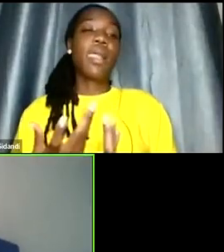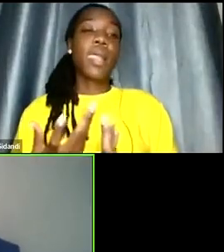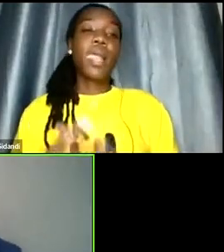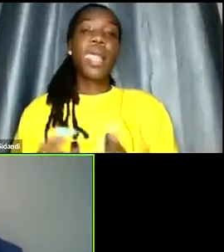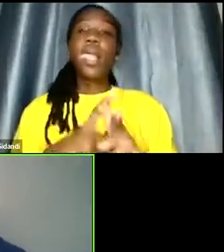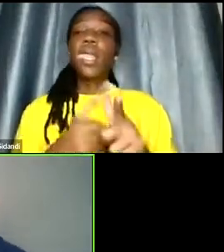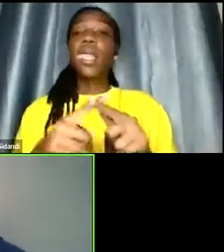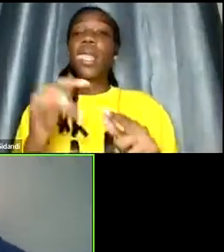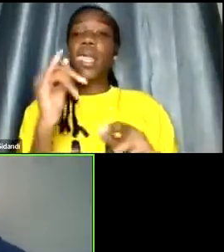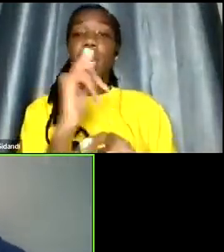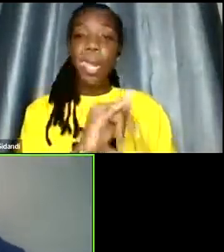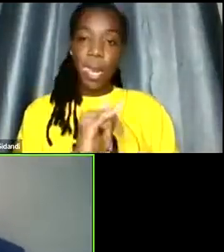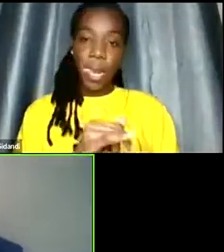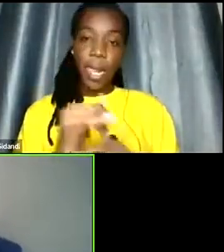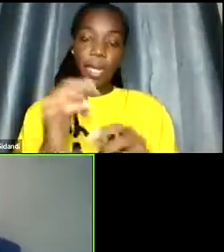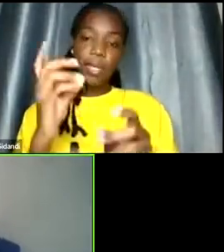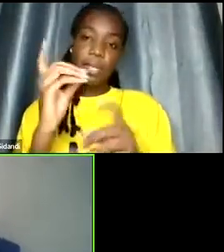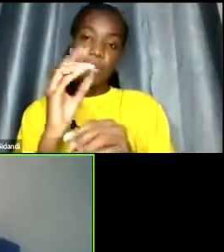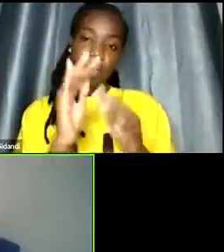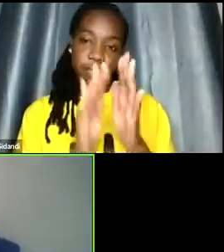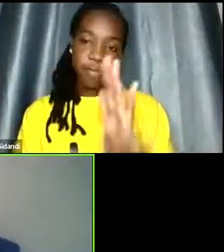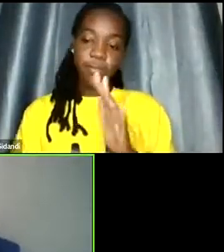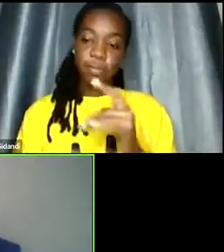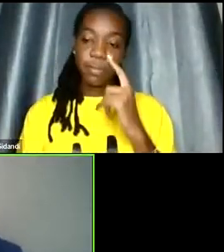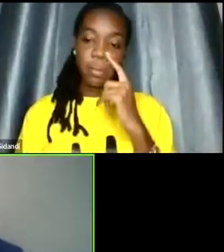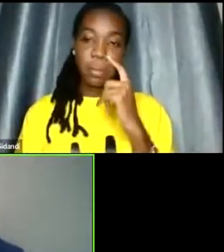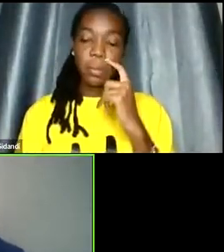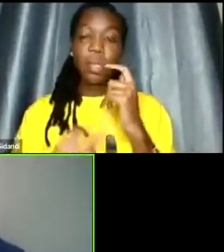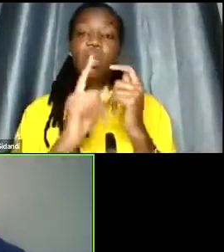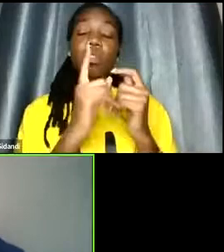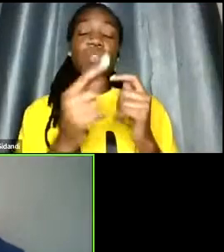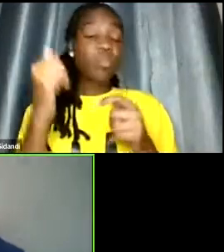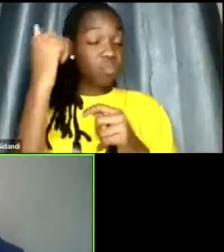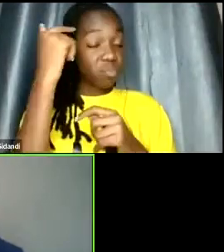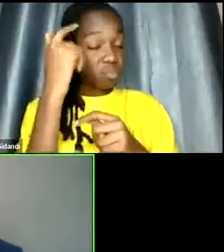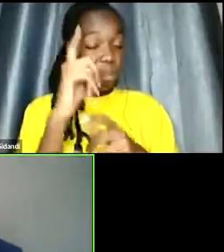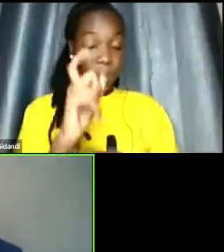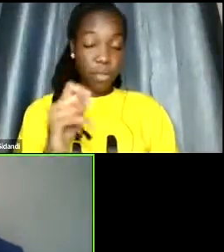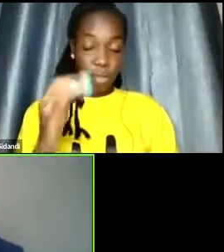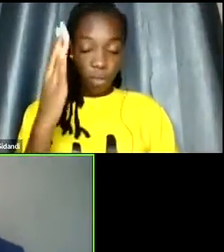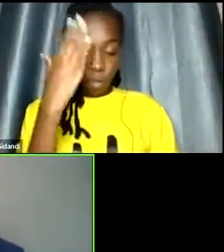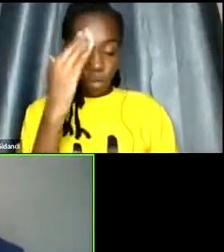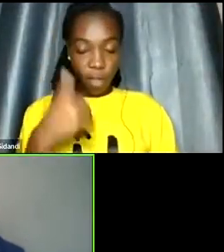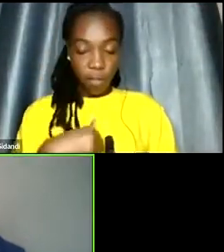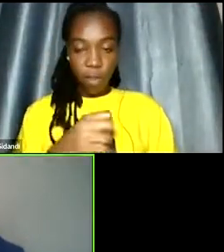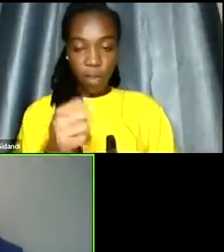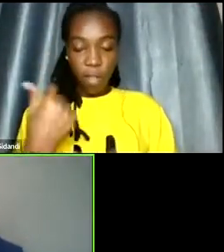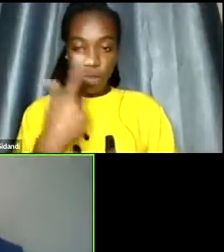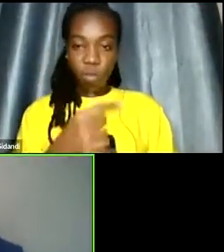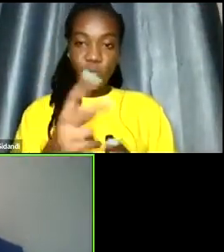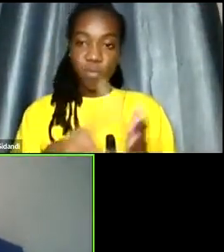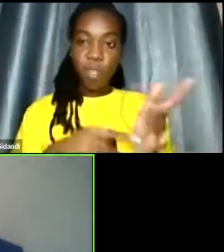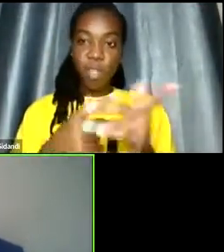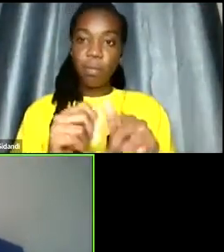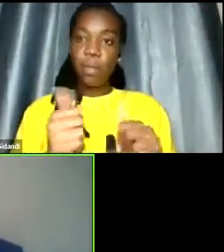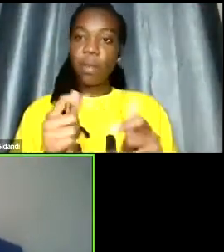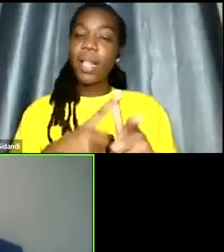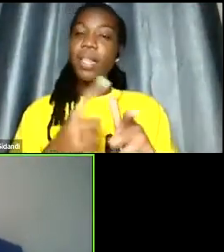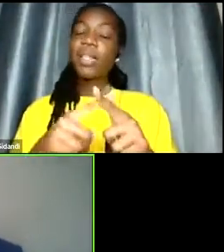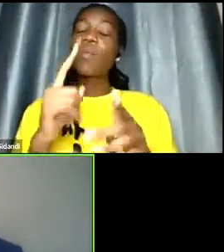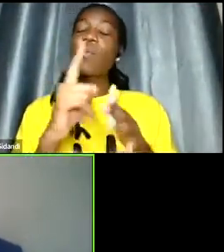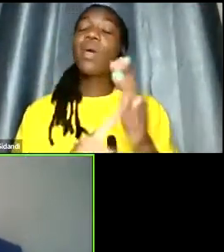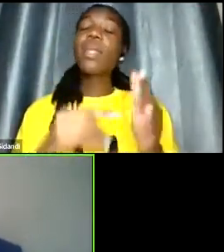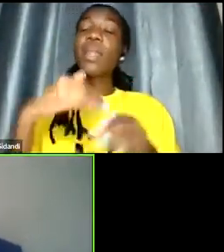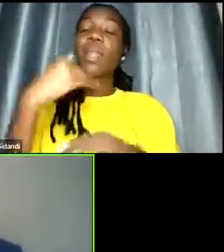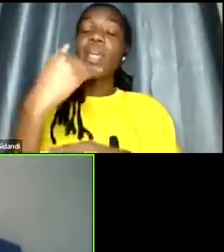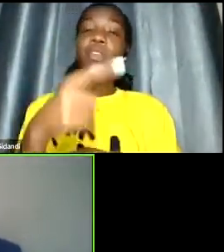eventual derailment. Now, bearing in mind that somebody stays the course and does not derail, then what next? You've taken them through learning and